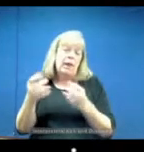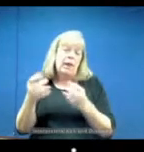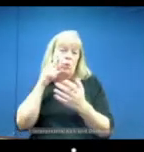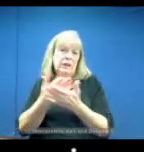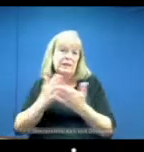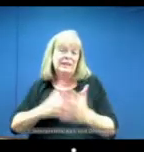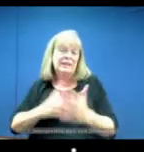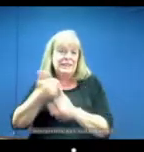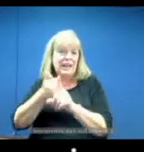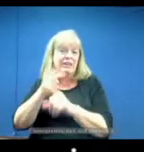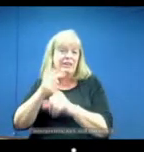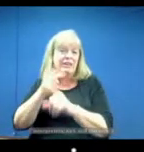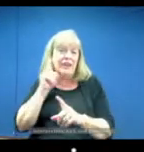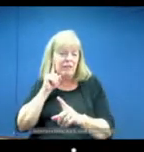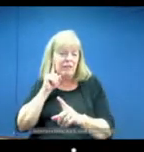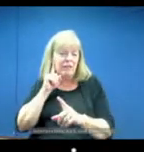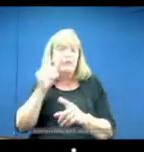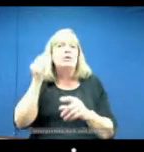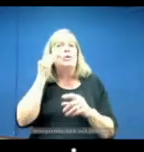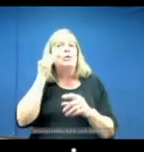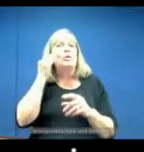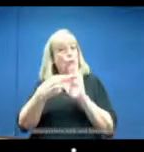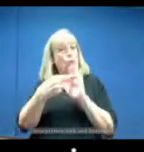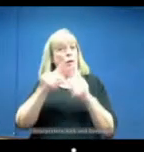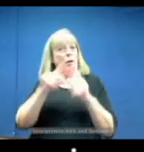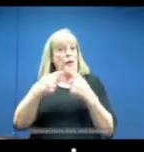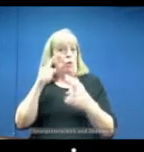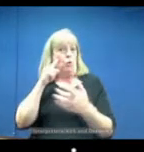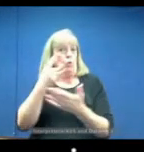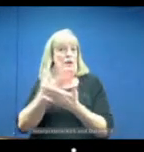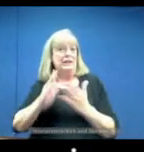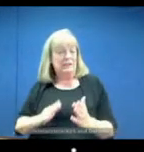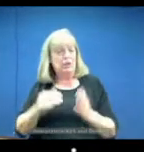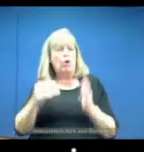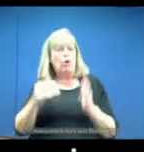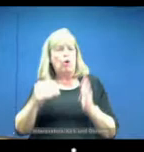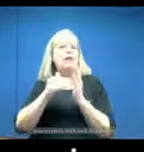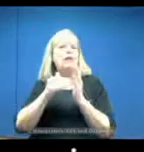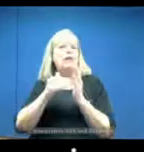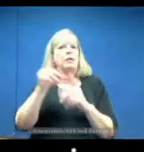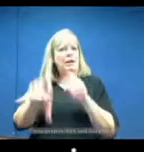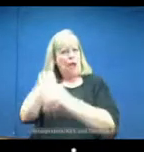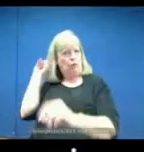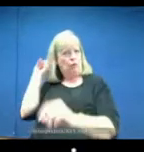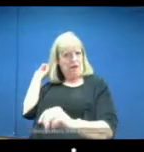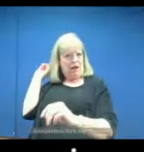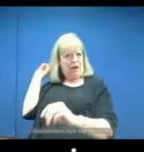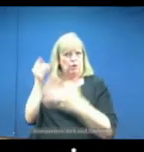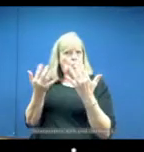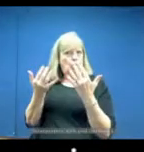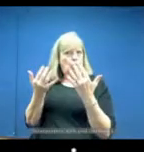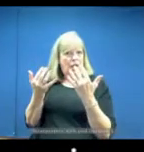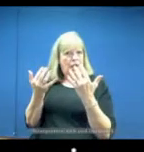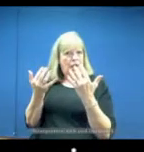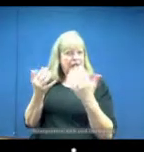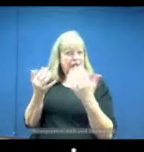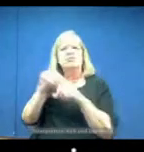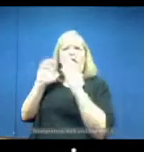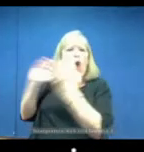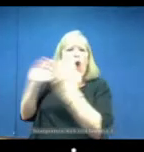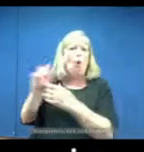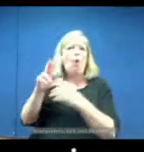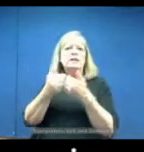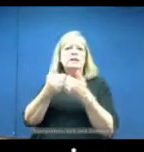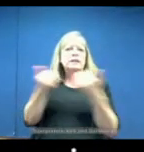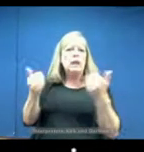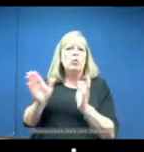witnesses, and so most of them many times will be waiting outside in a witness room or outside in the hallway before they